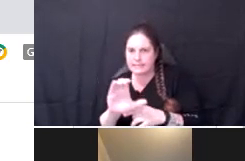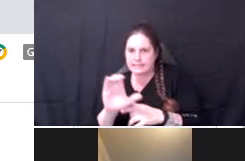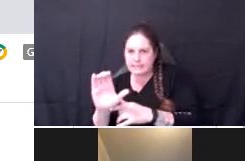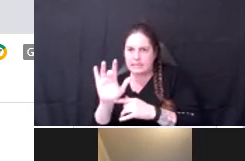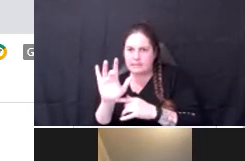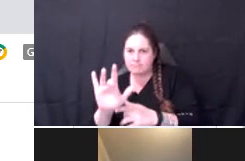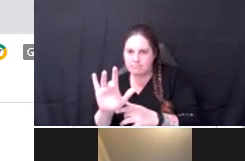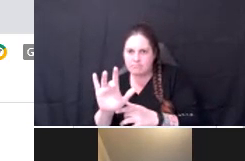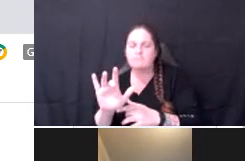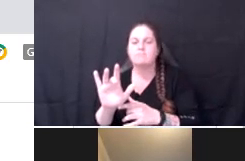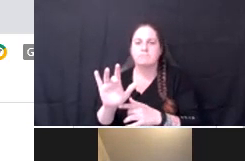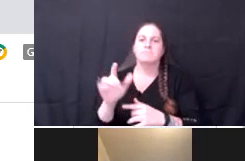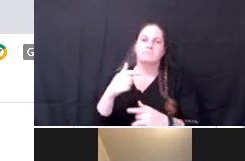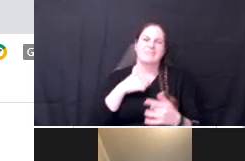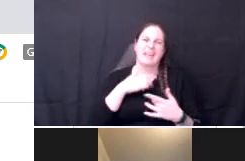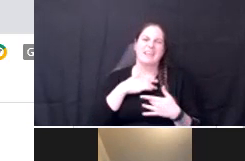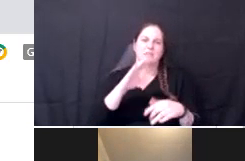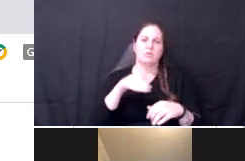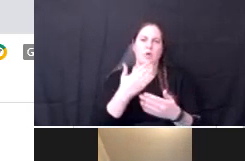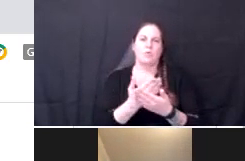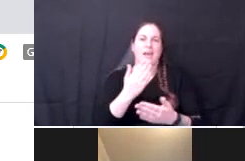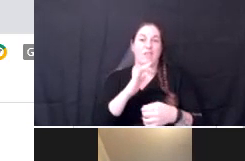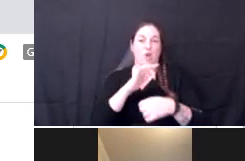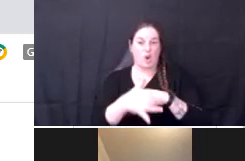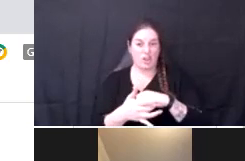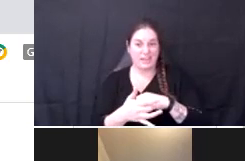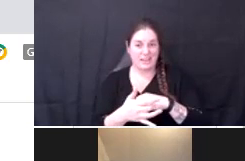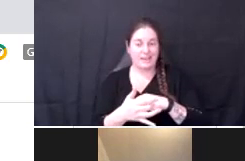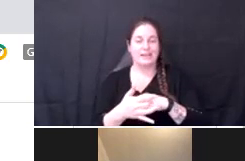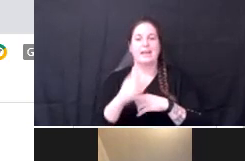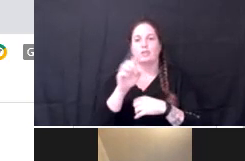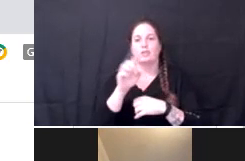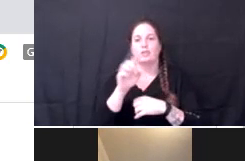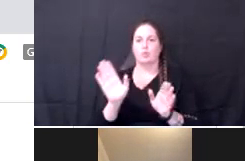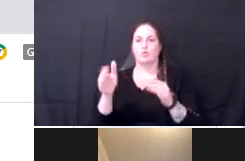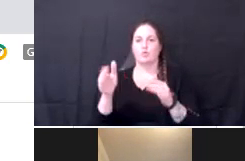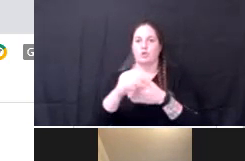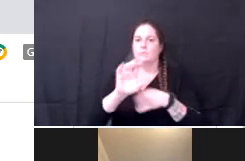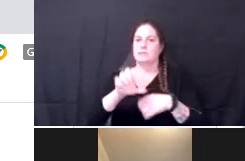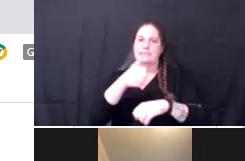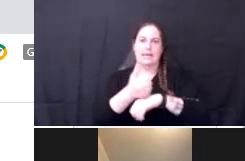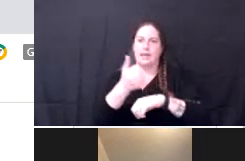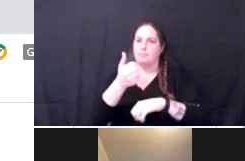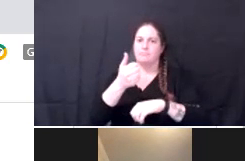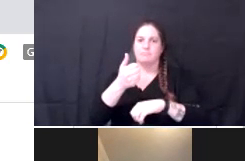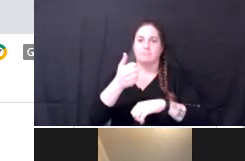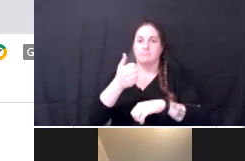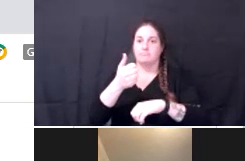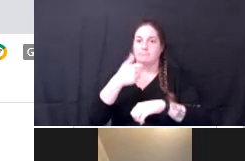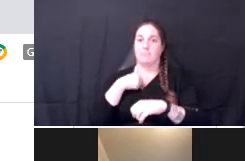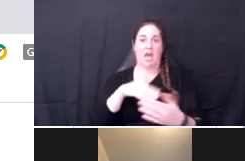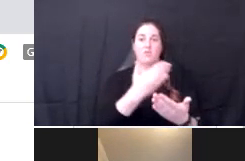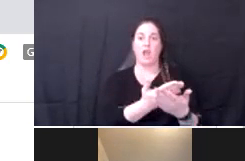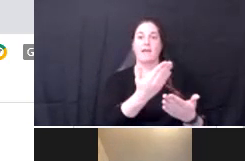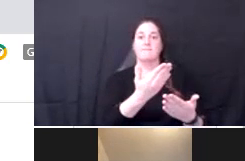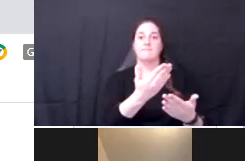typically because I get here a little bit early and the Zoom room is set up to automatically record once I join in,